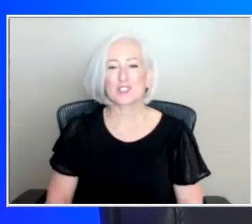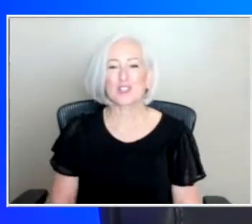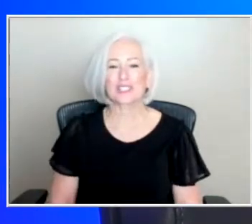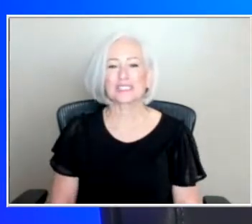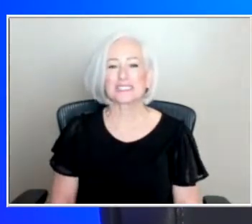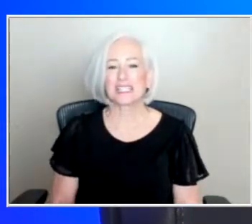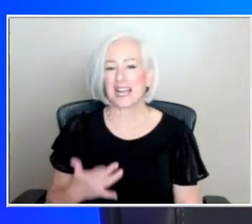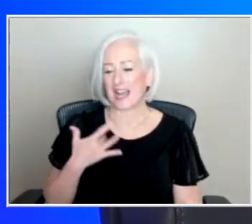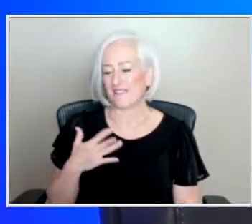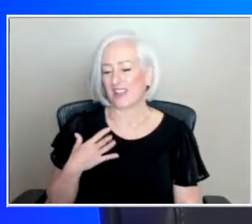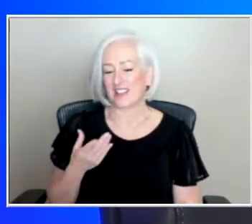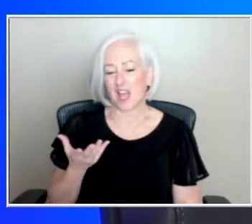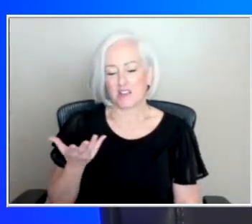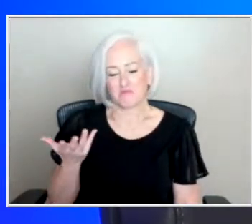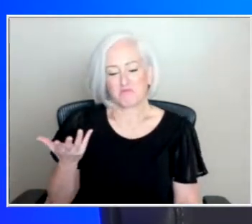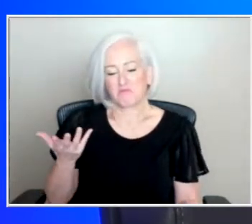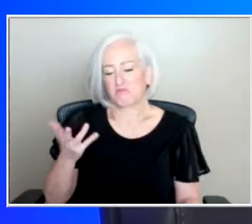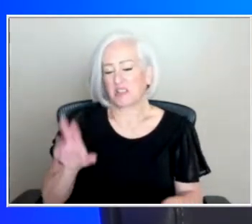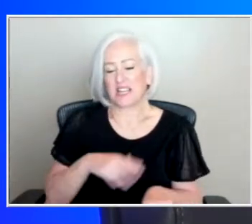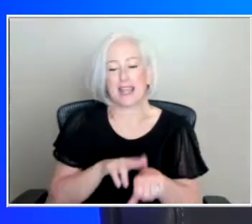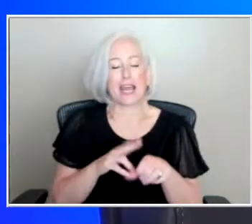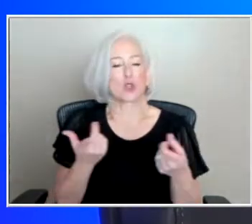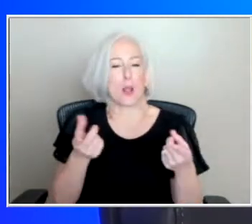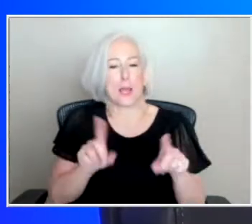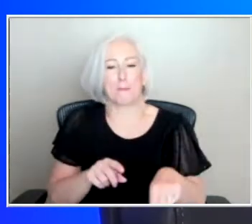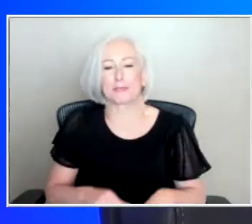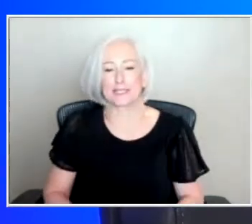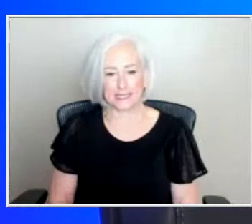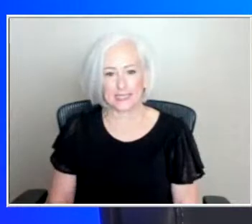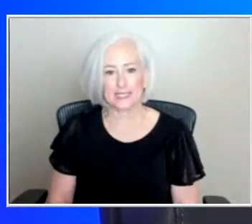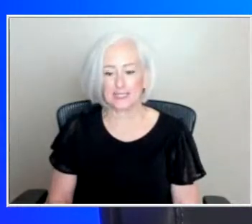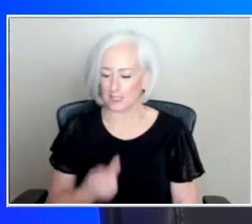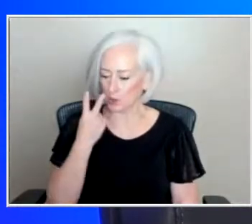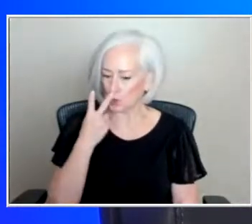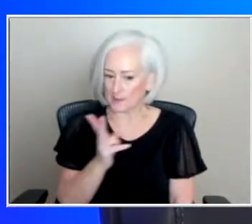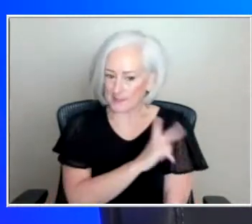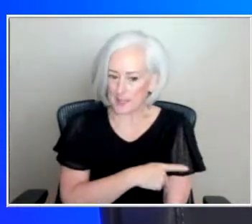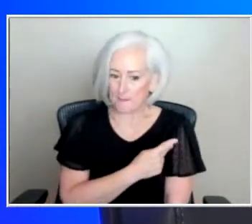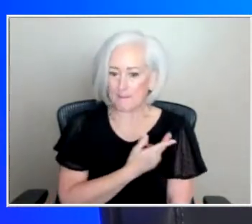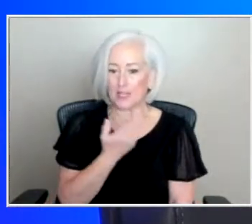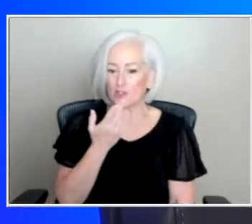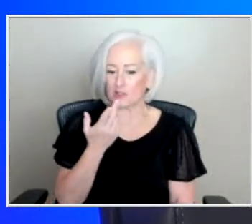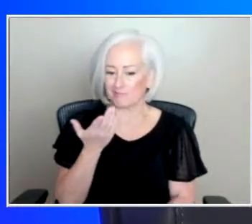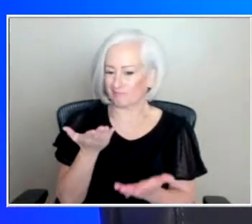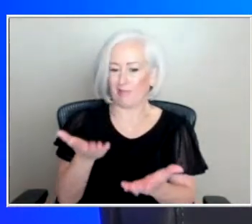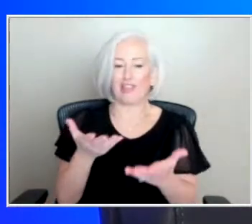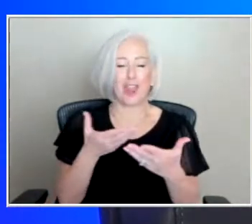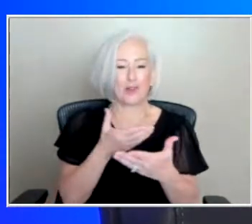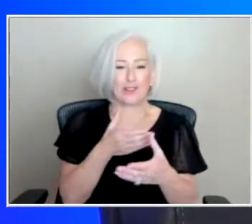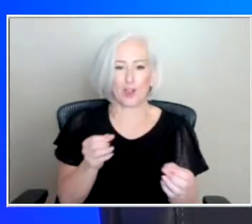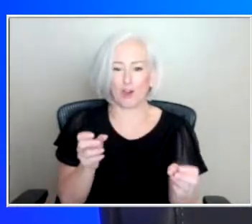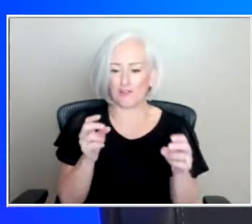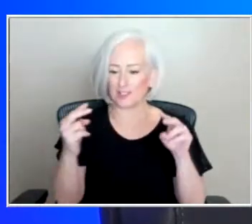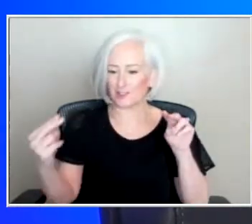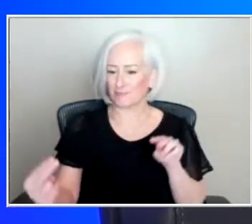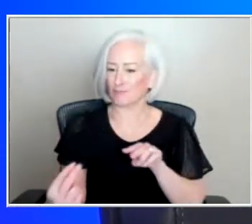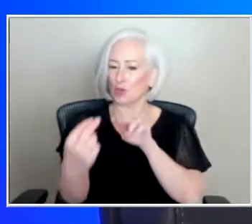just happens. You see the patient in your office, you look at them across the room,